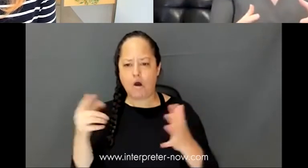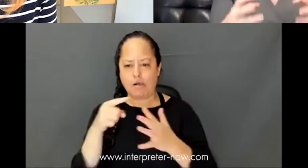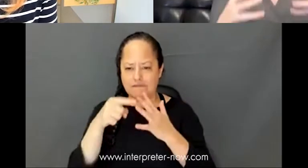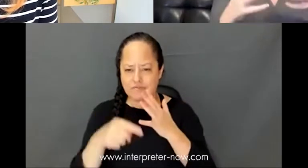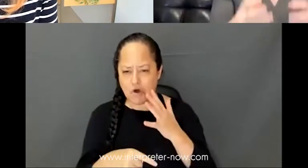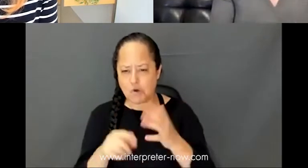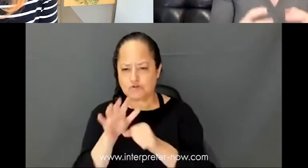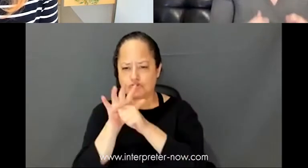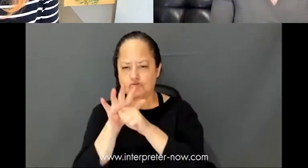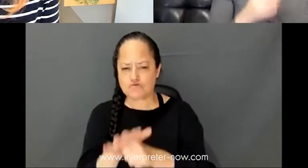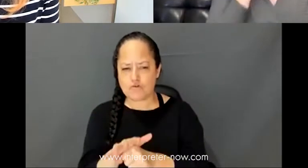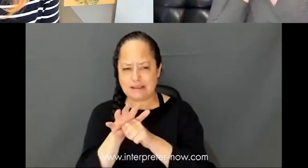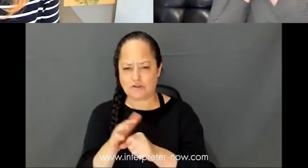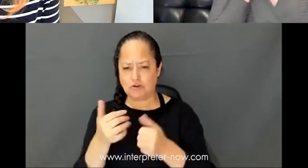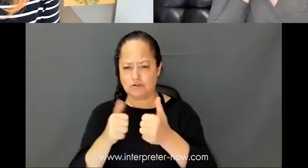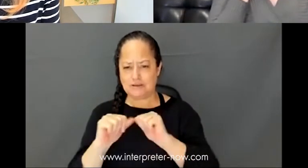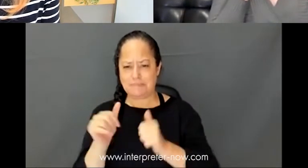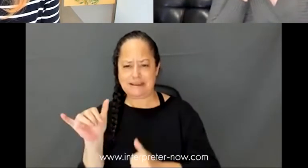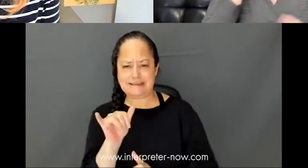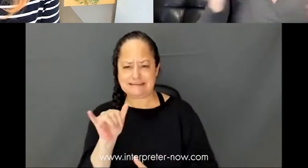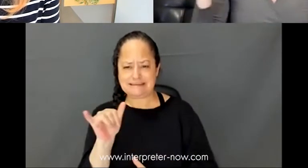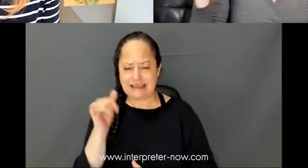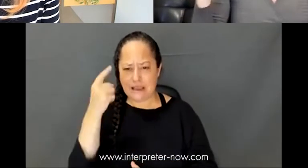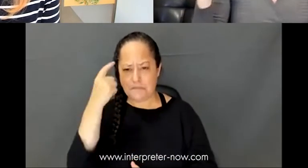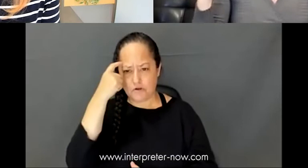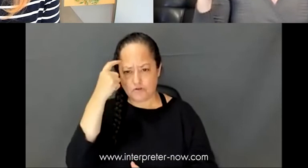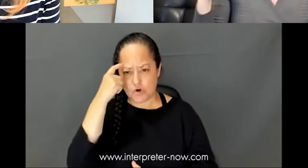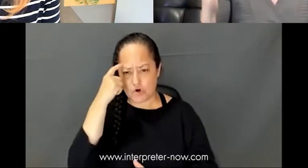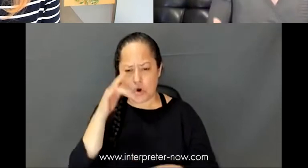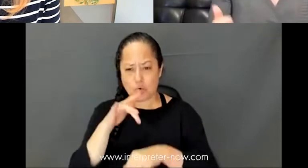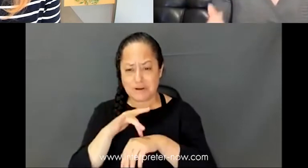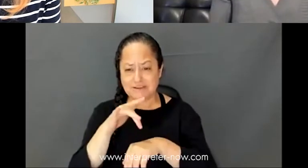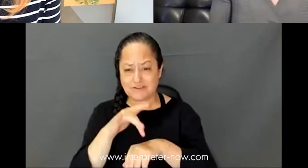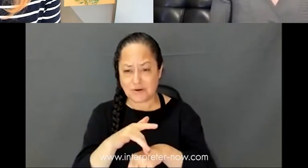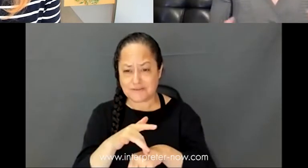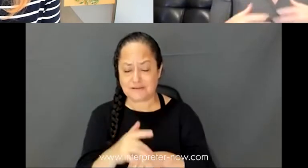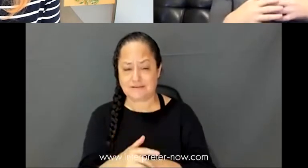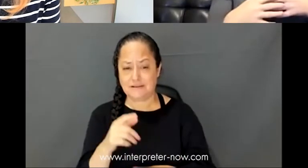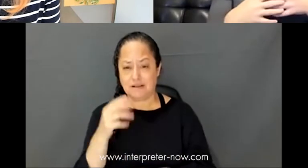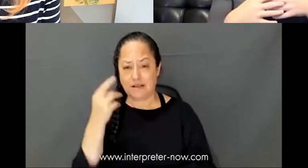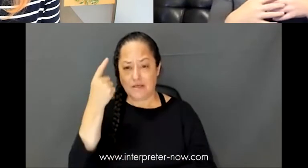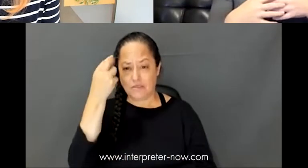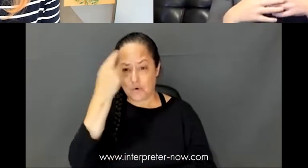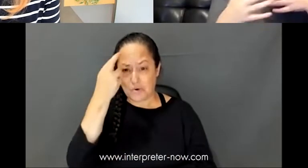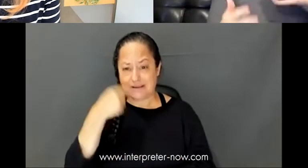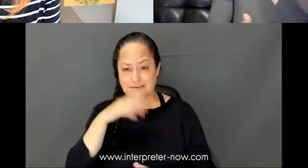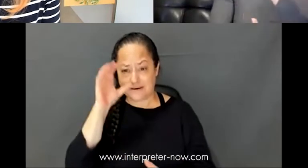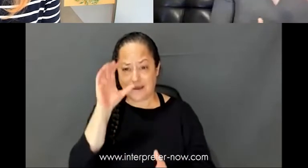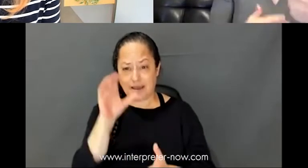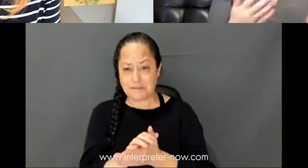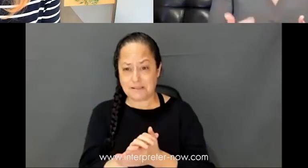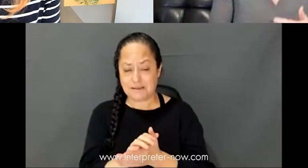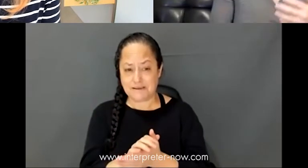stressors competing for the same neural resources. The reason I believe that this,